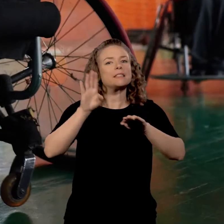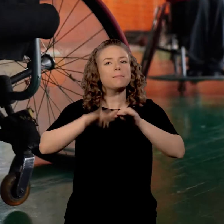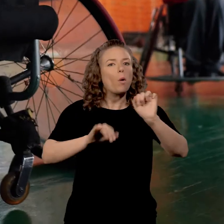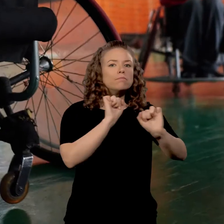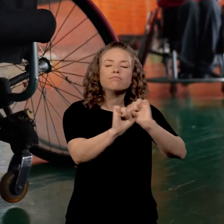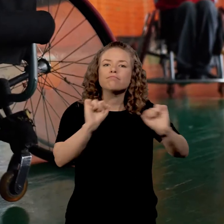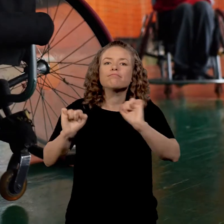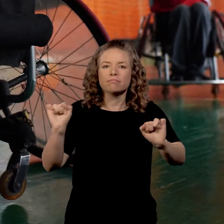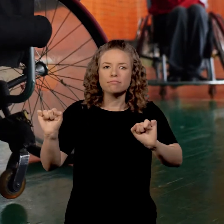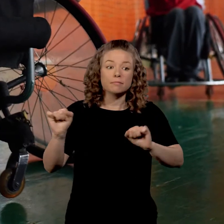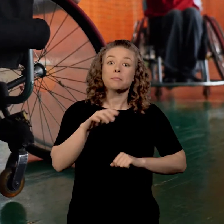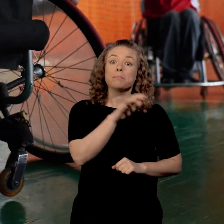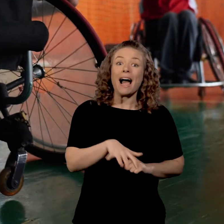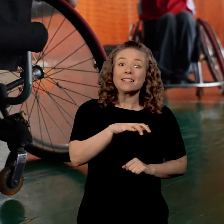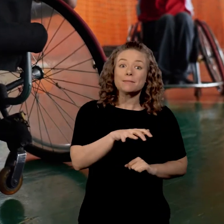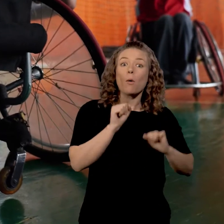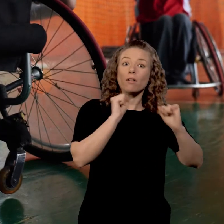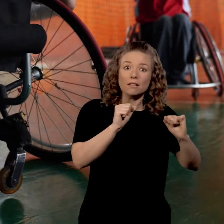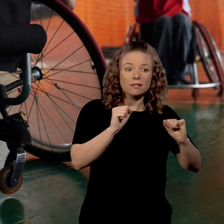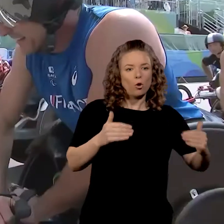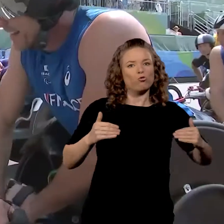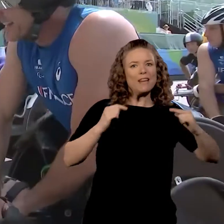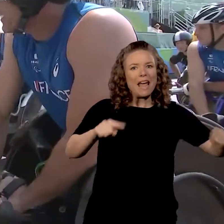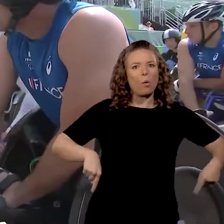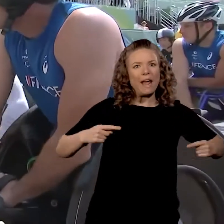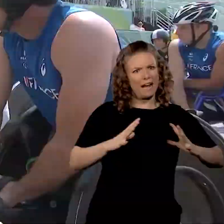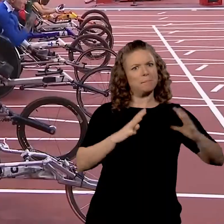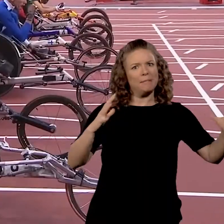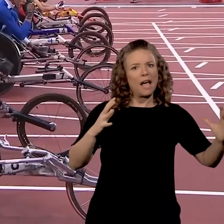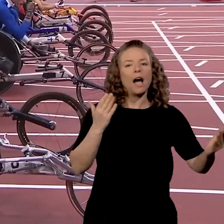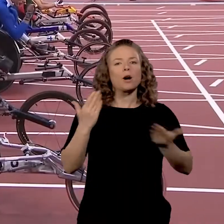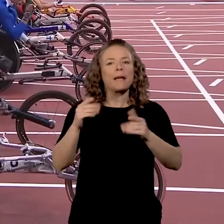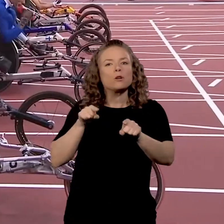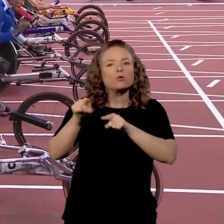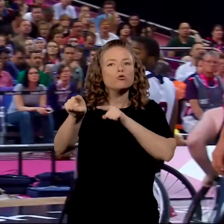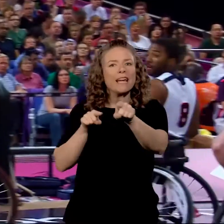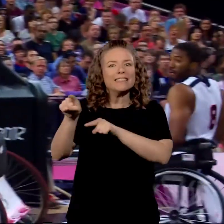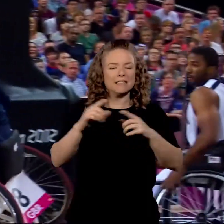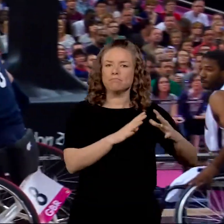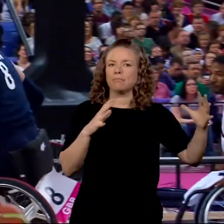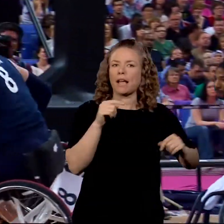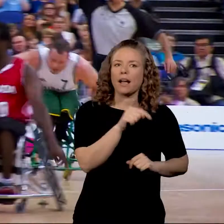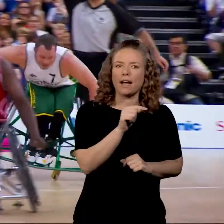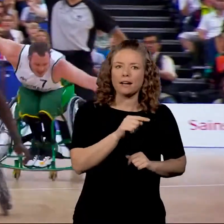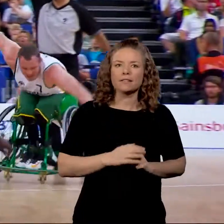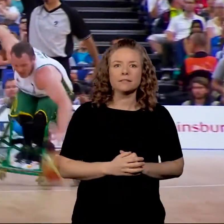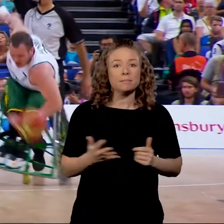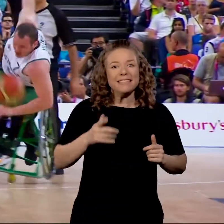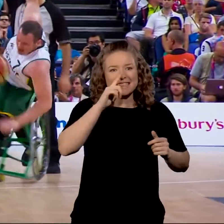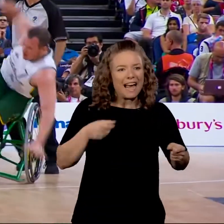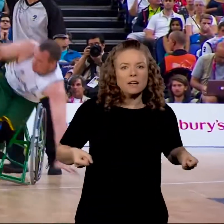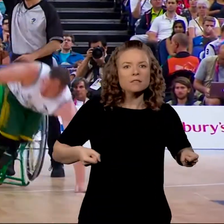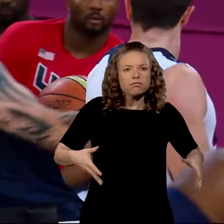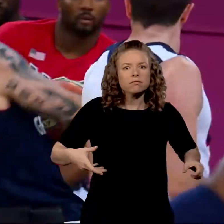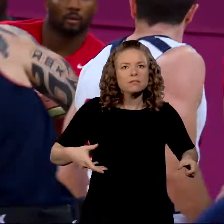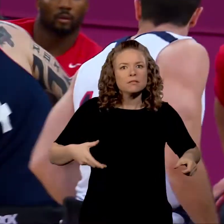For example, basketball chairs have larger rear wheels than racing chairs. This allows for shorter stroke lengths and more